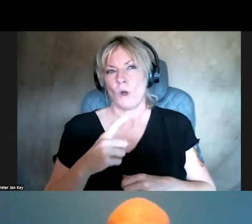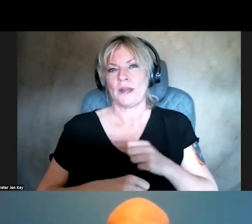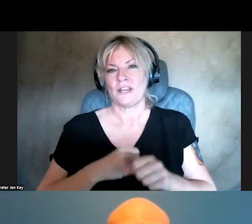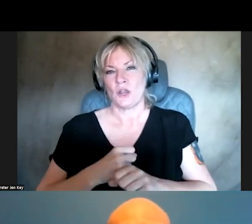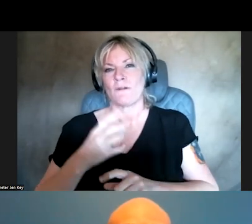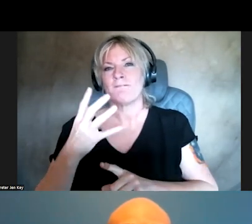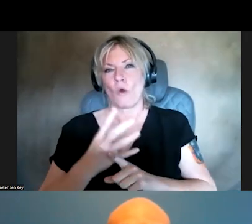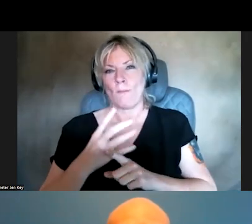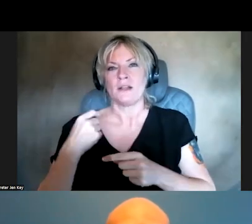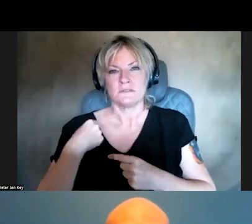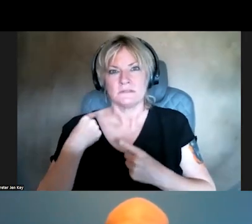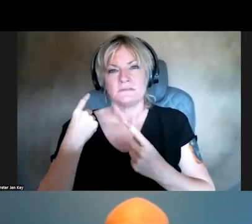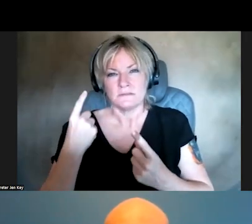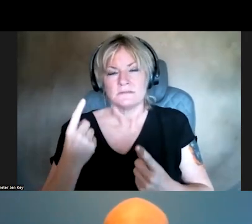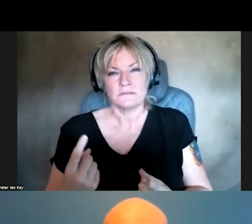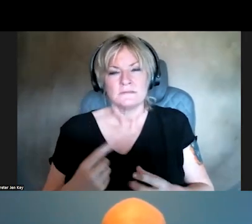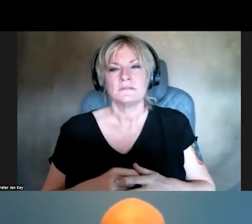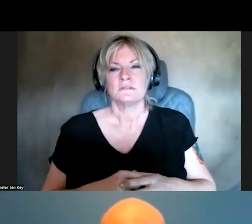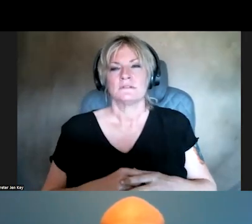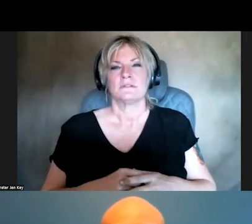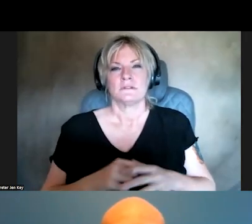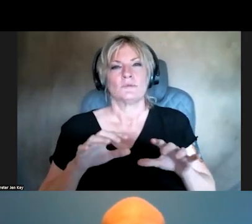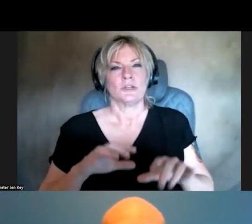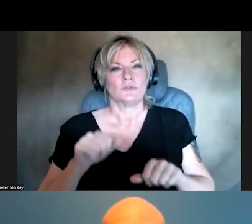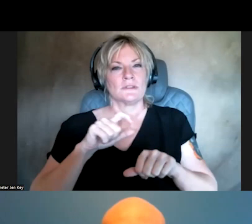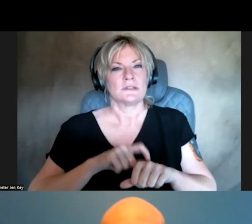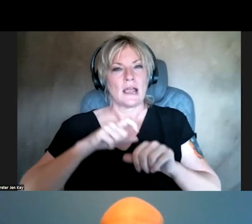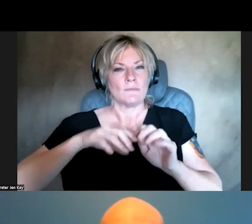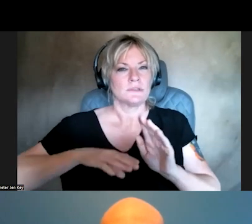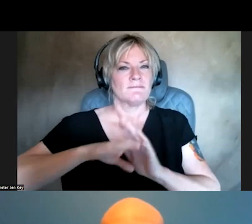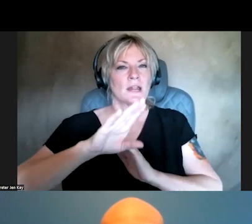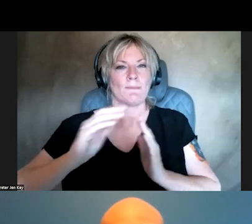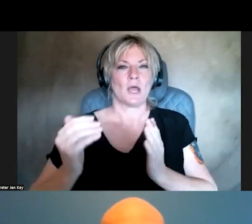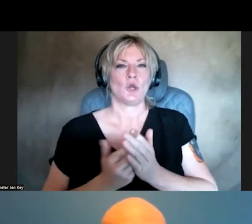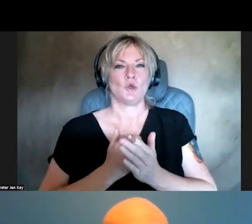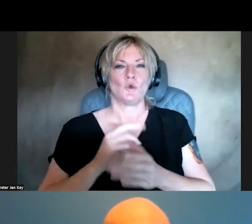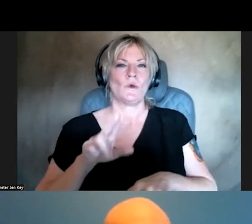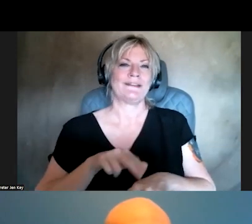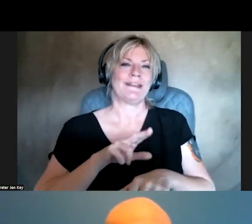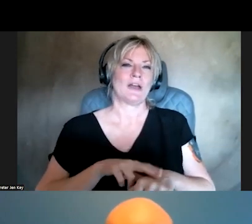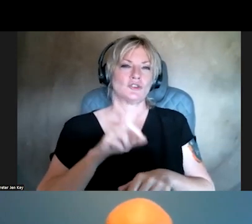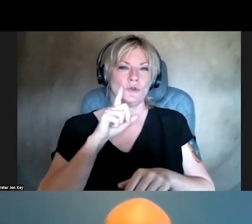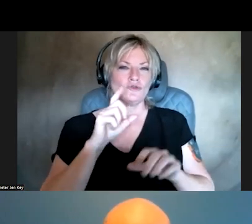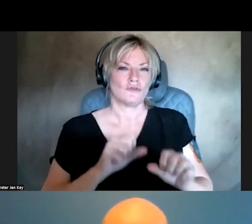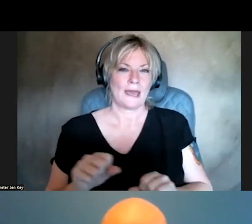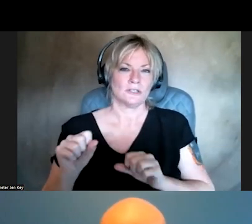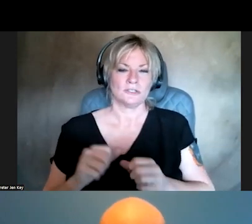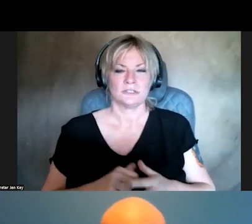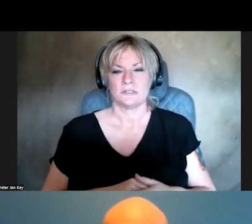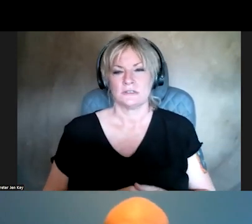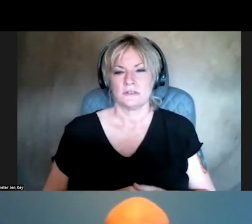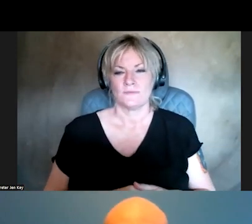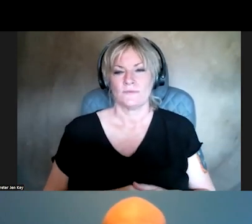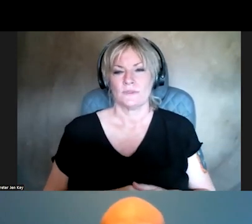that we took the time to develop a new national strategy. And so it